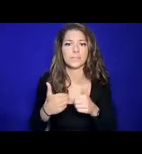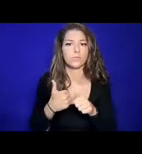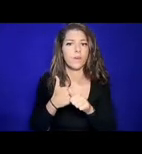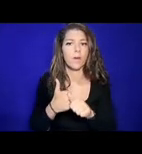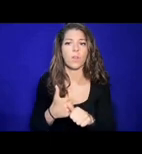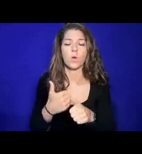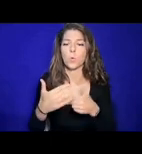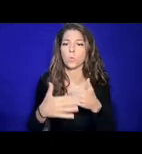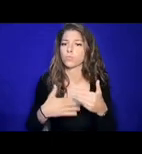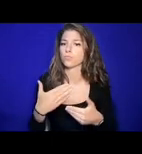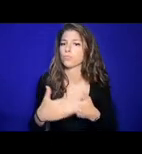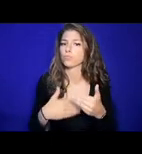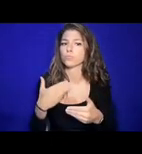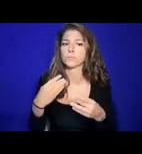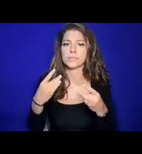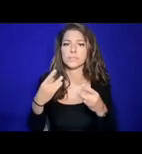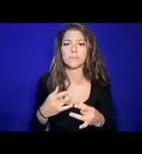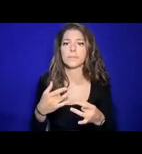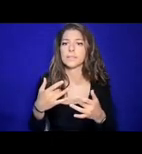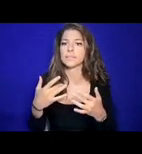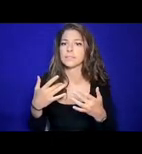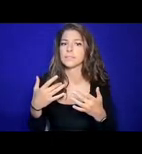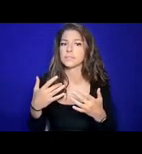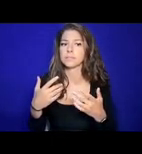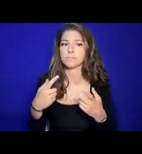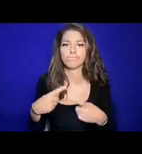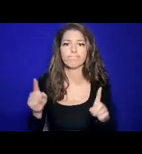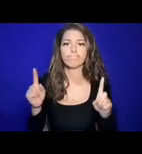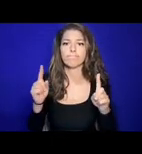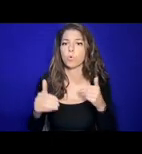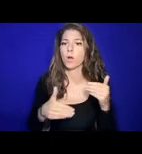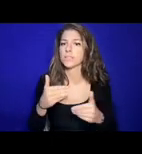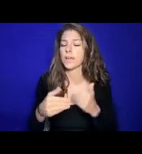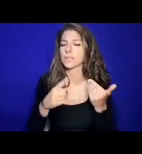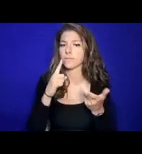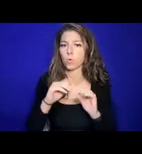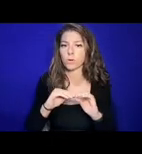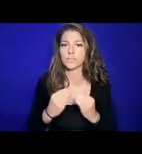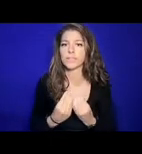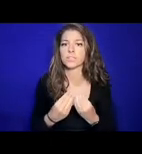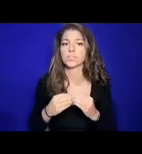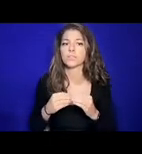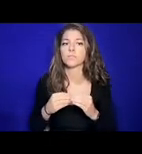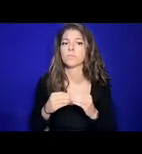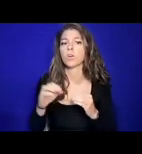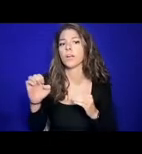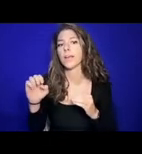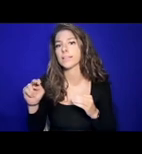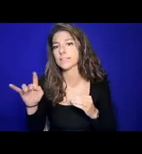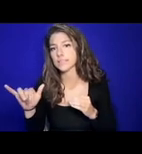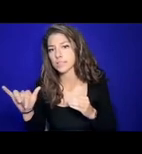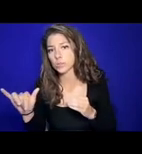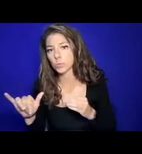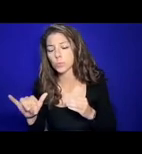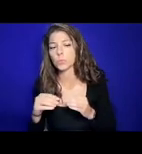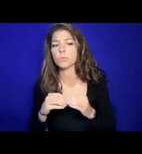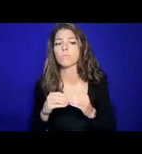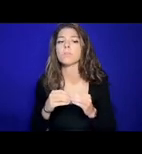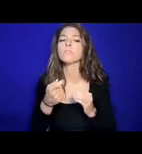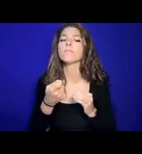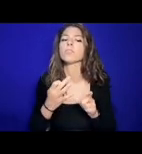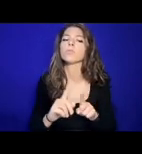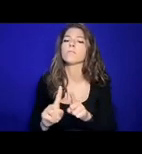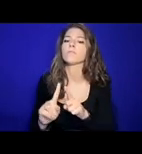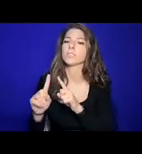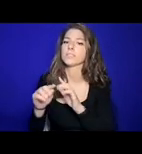follow, seamless, streamlined process for our organizations or entities as well. But there's a couple